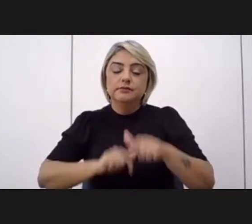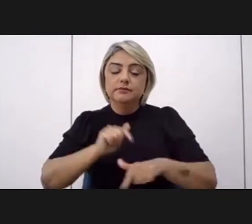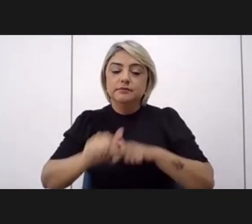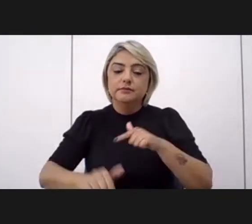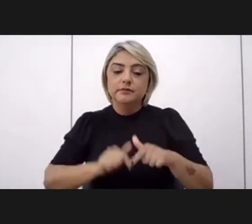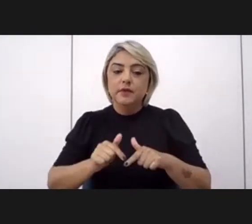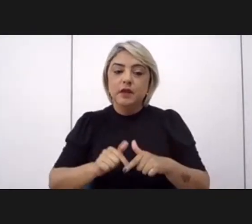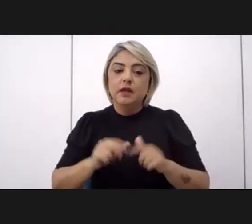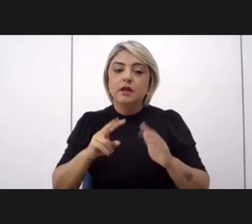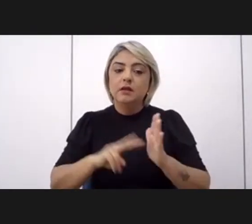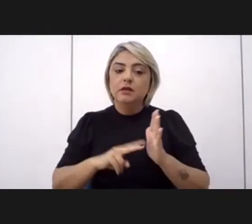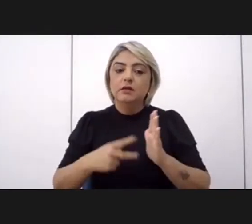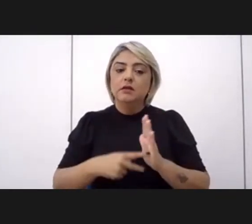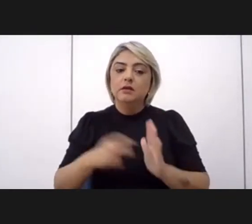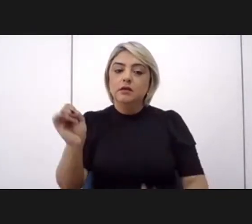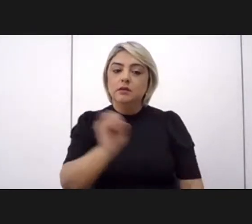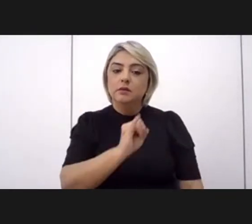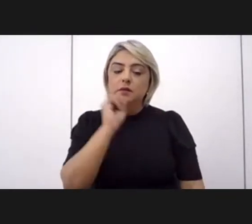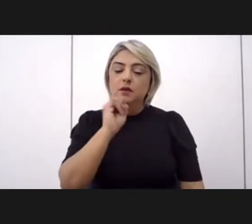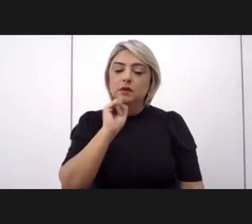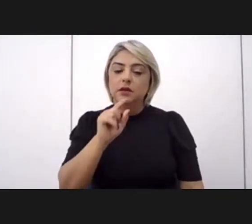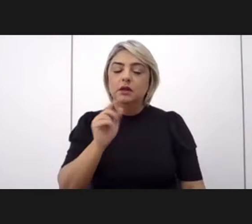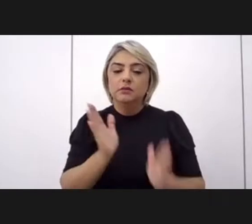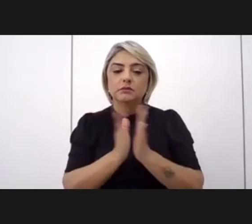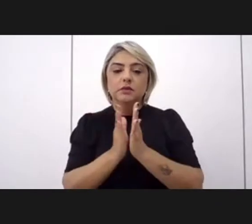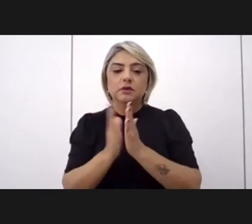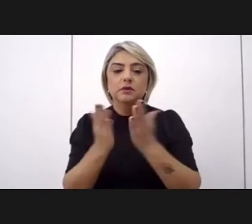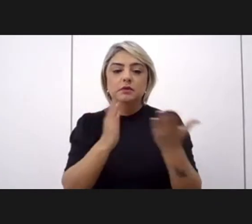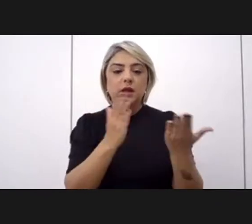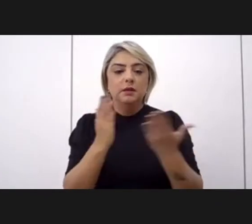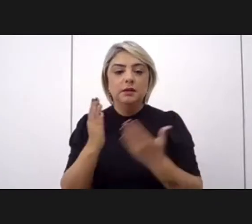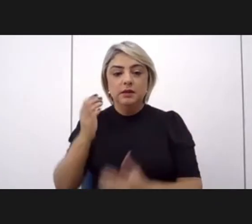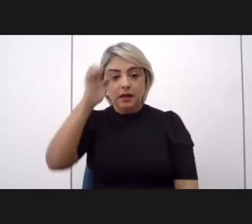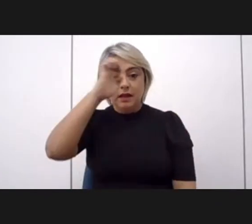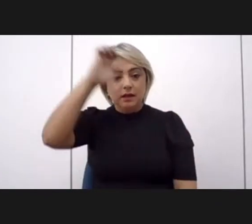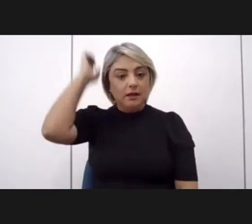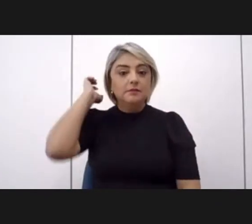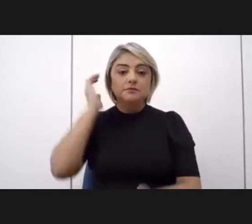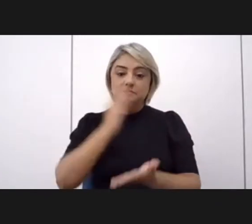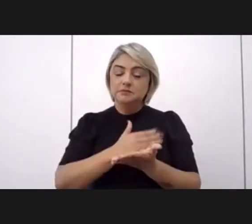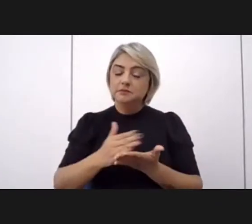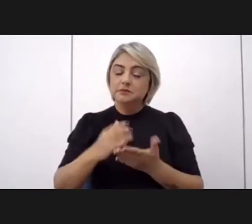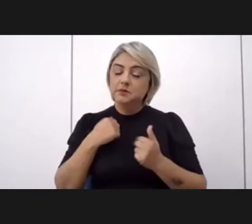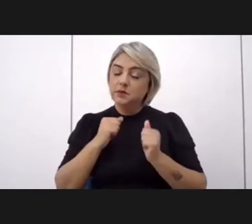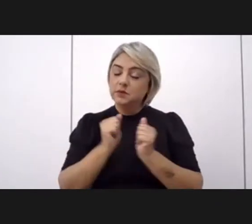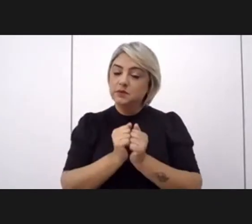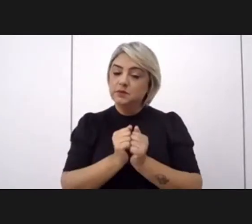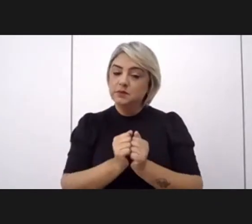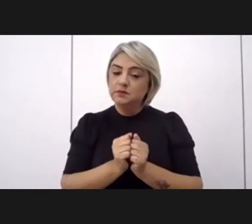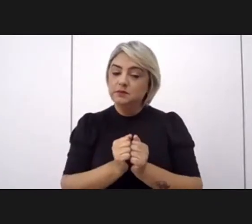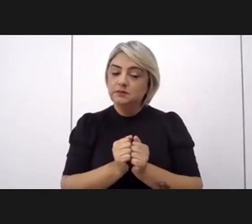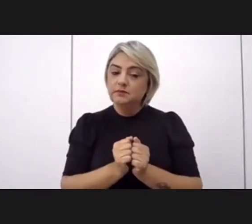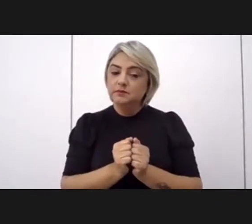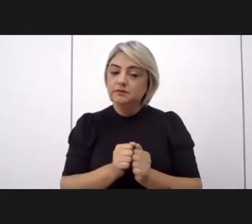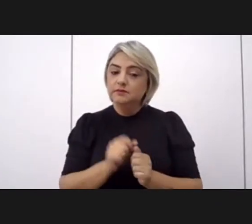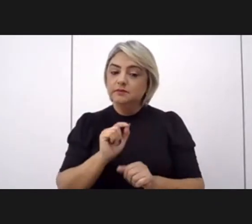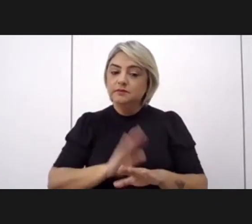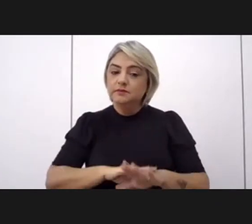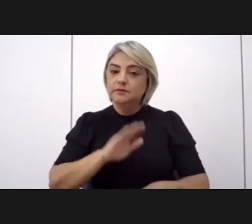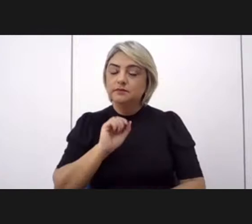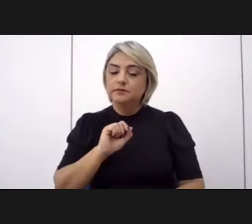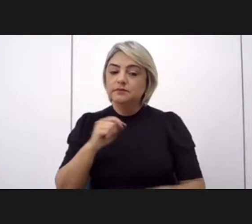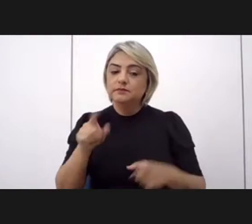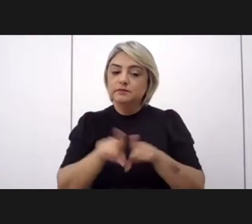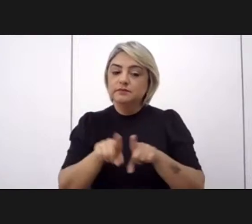congratulate ENAP for this initiative with us in particular, but with for all other initiatives